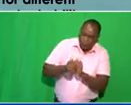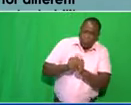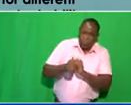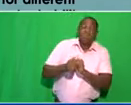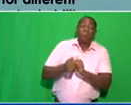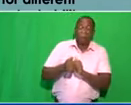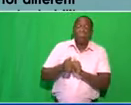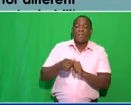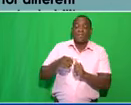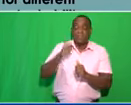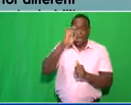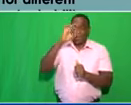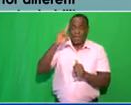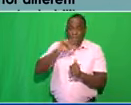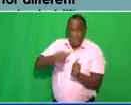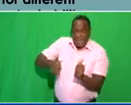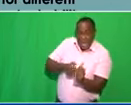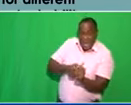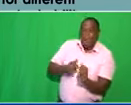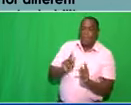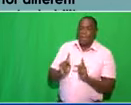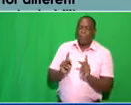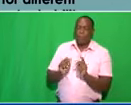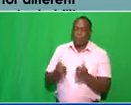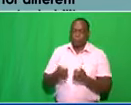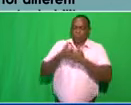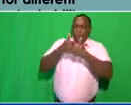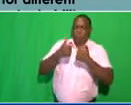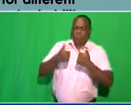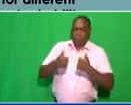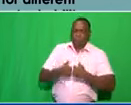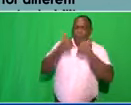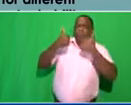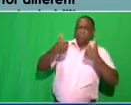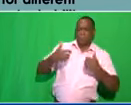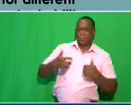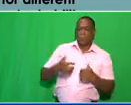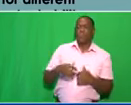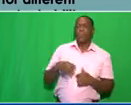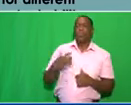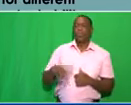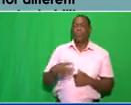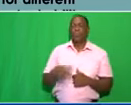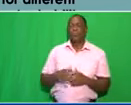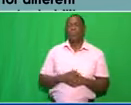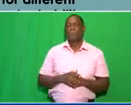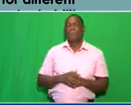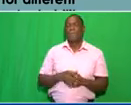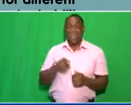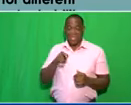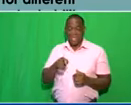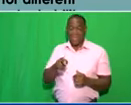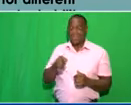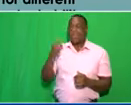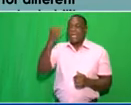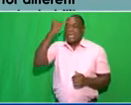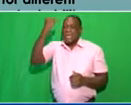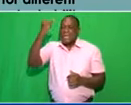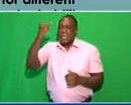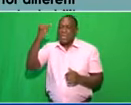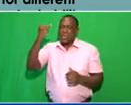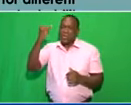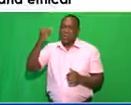understanding of education traditionally as well. So that's the intellectual supremacy. Focus on the